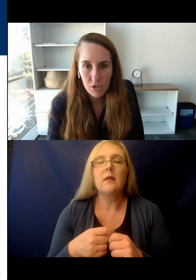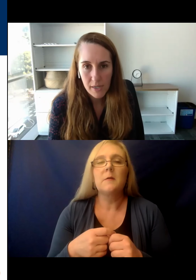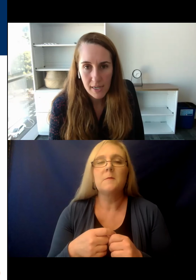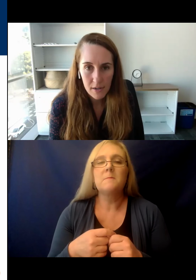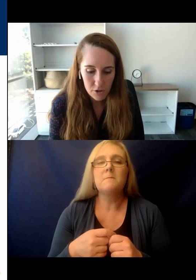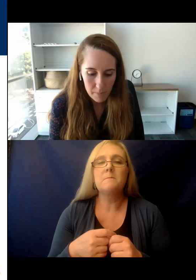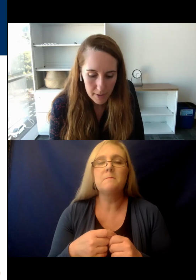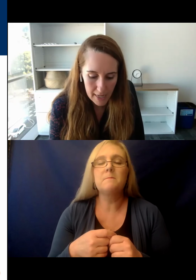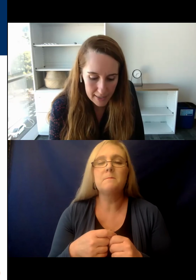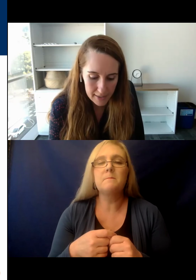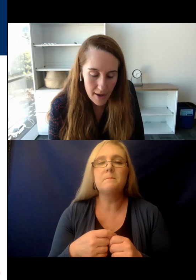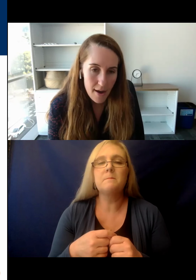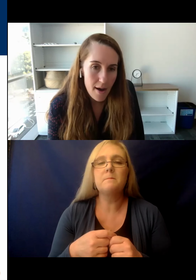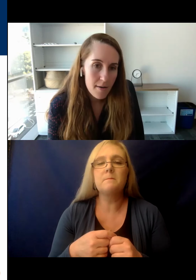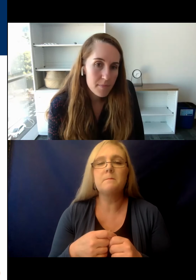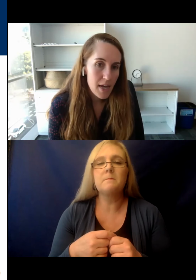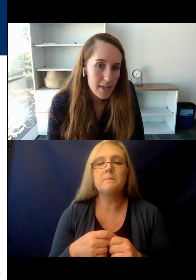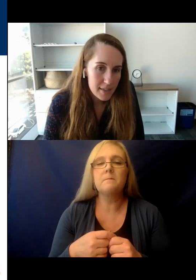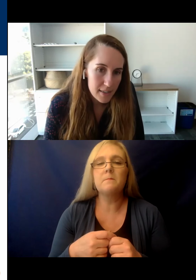contracting between AAAs,